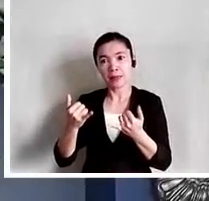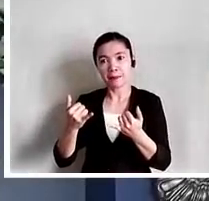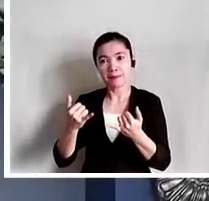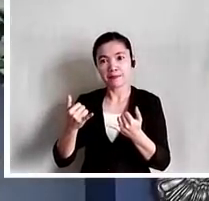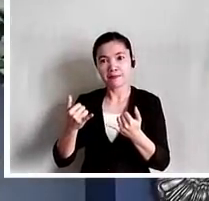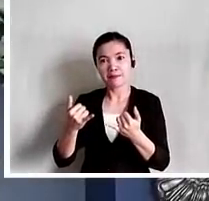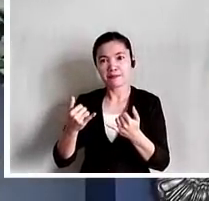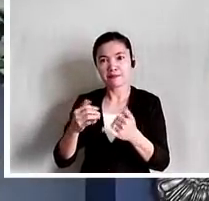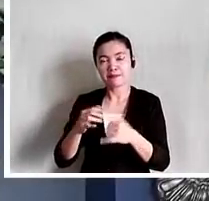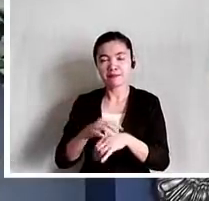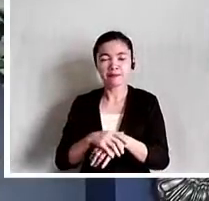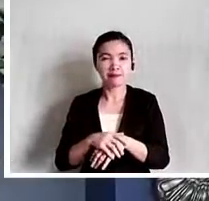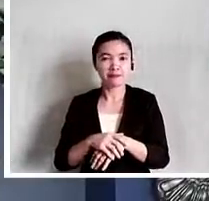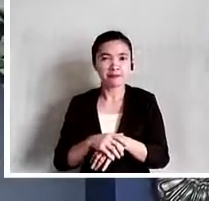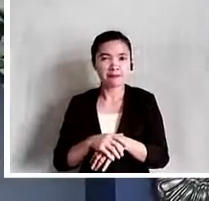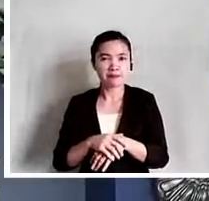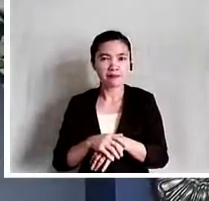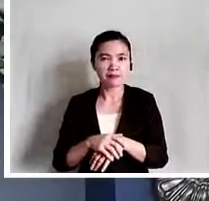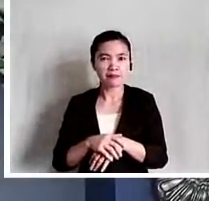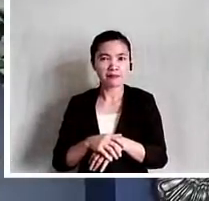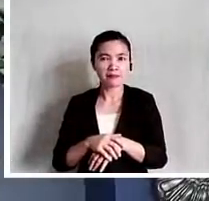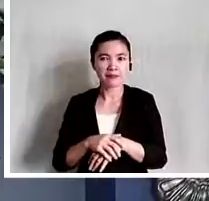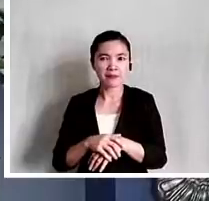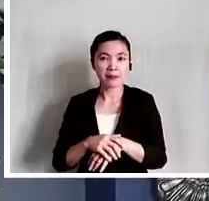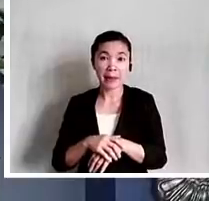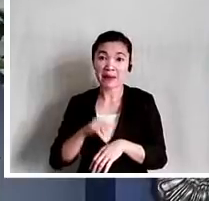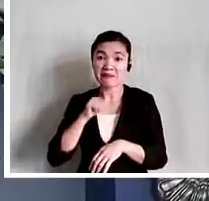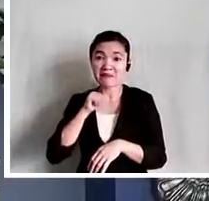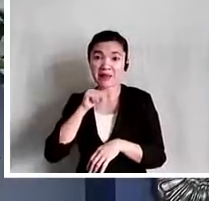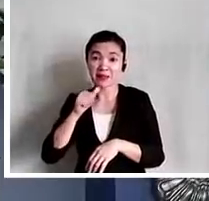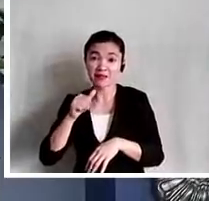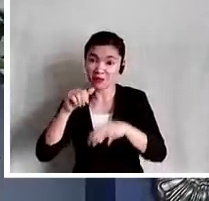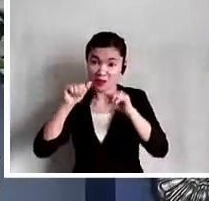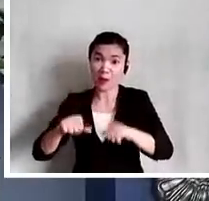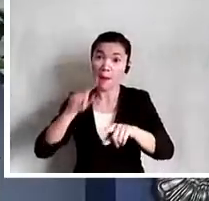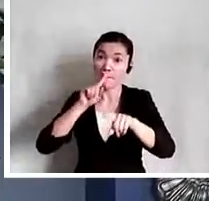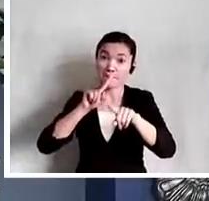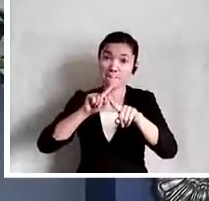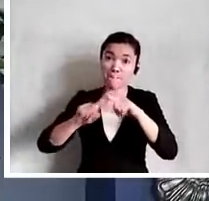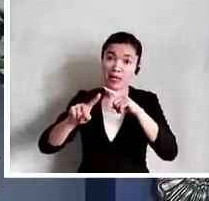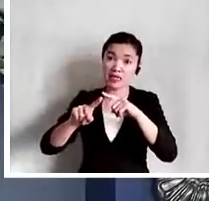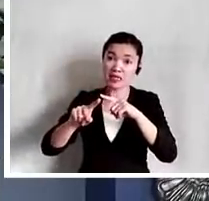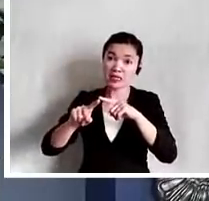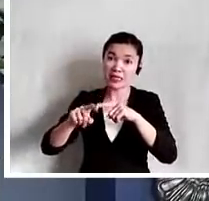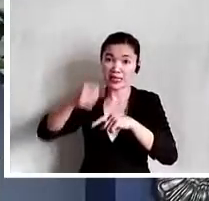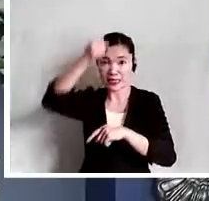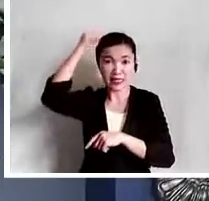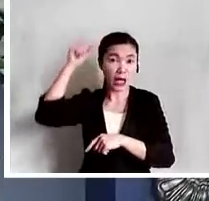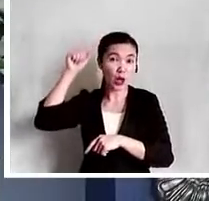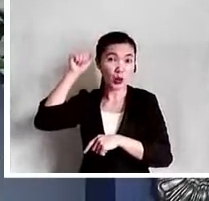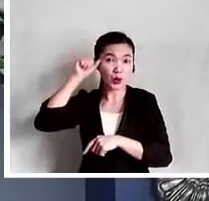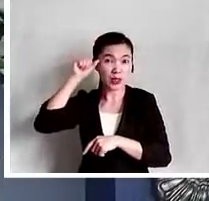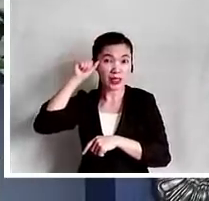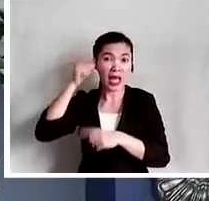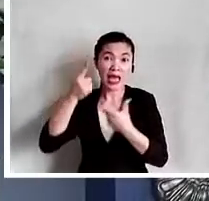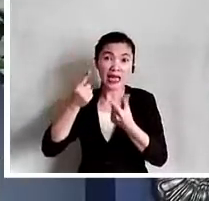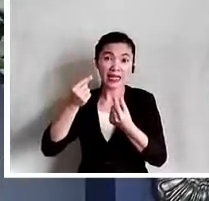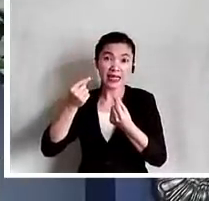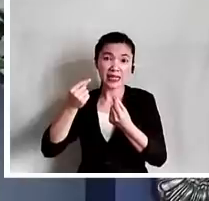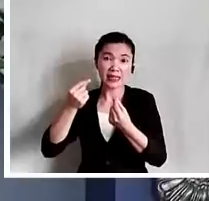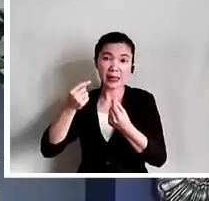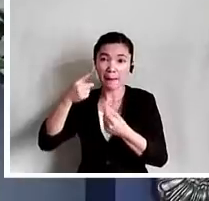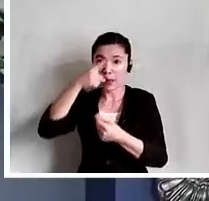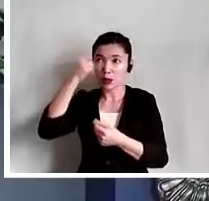viable or tolerable, but he did it out of that desire to be happy. And we